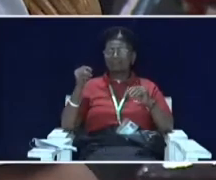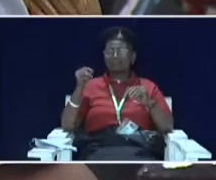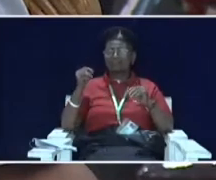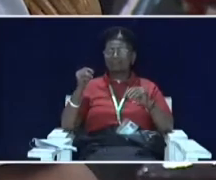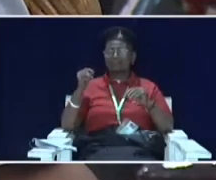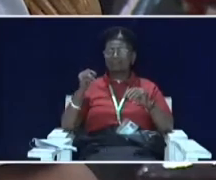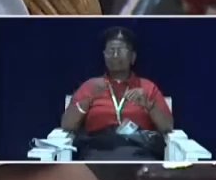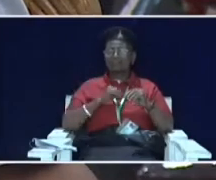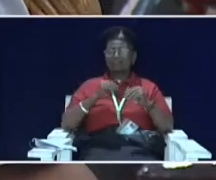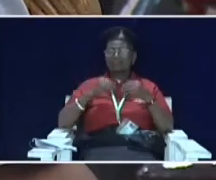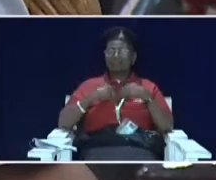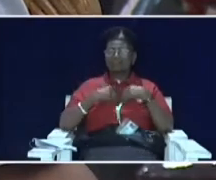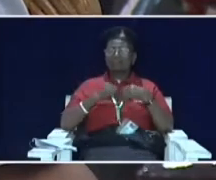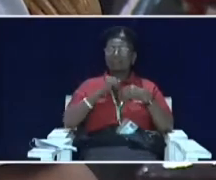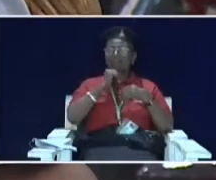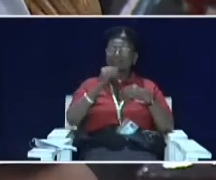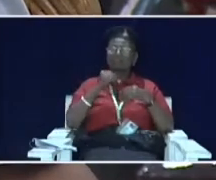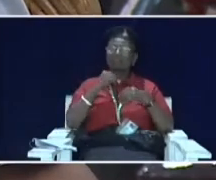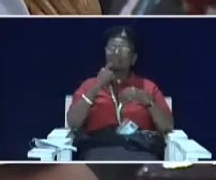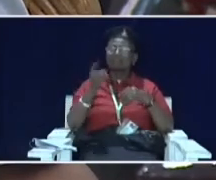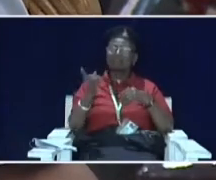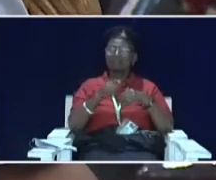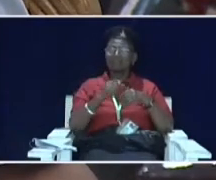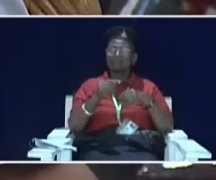I have not told you many stories tonight.